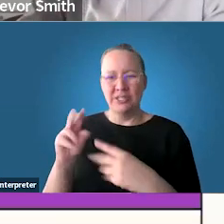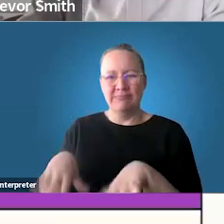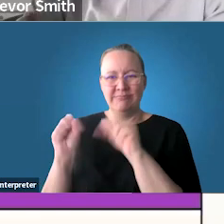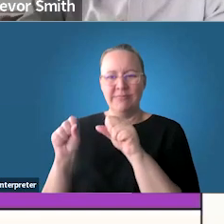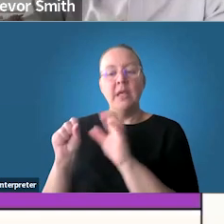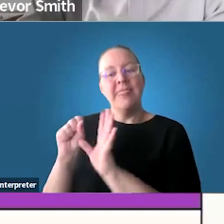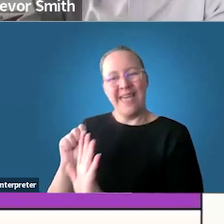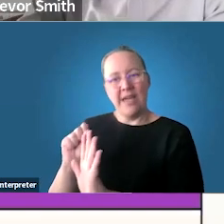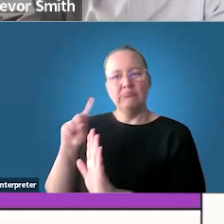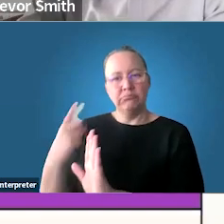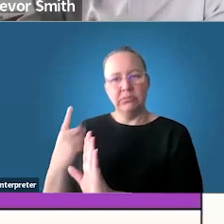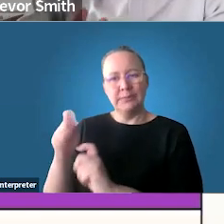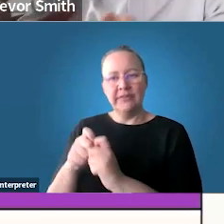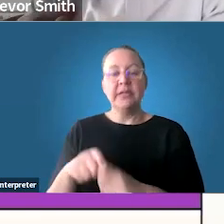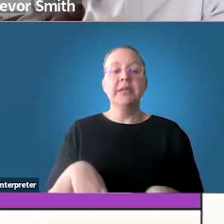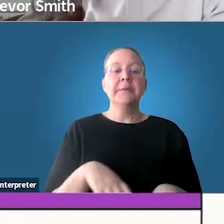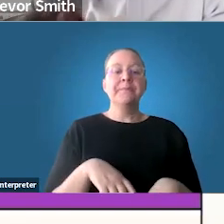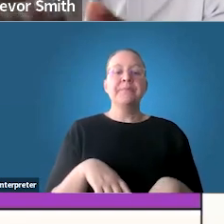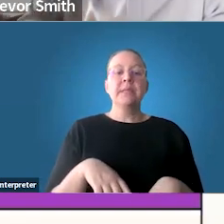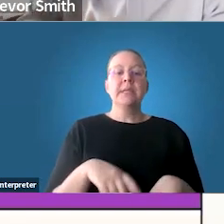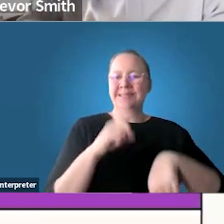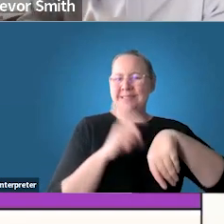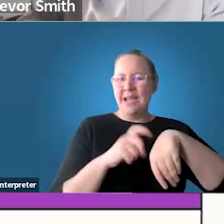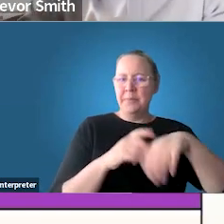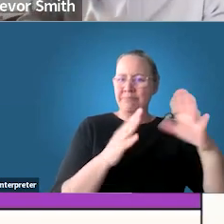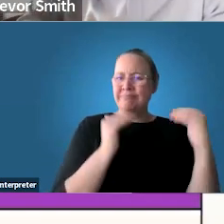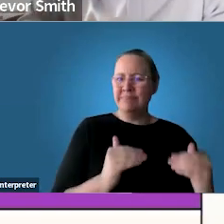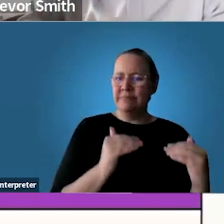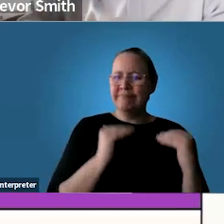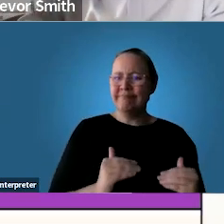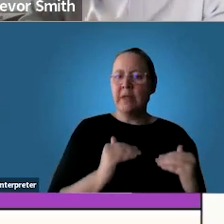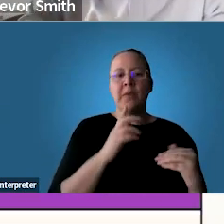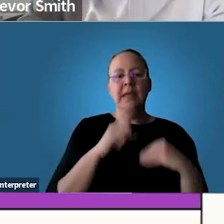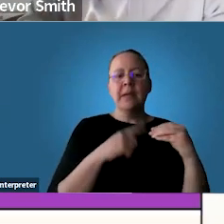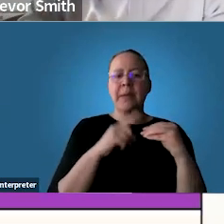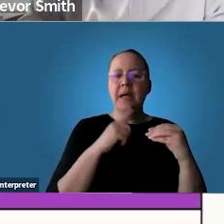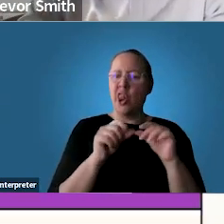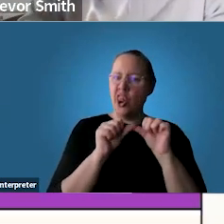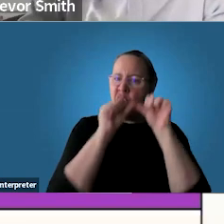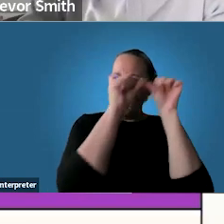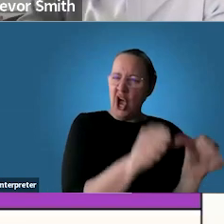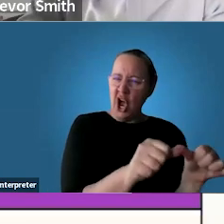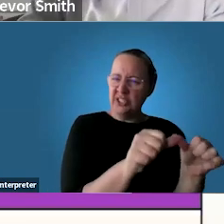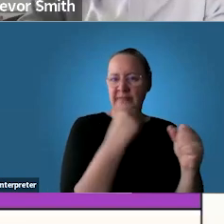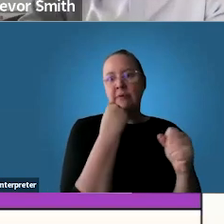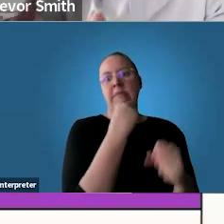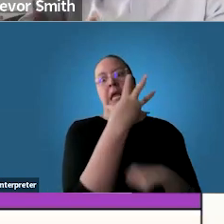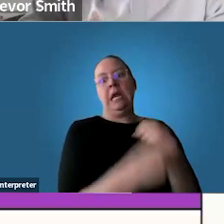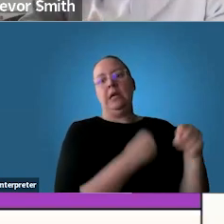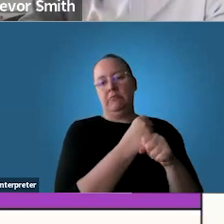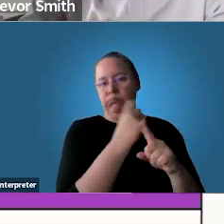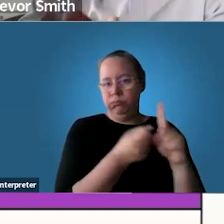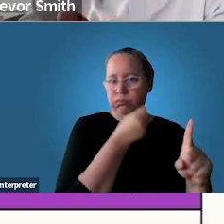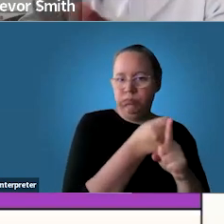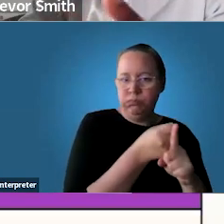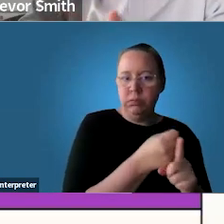time frame. Narrative change, think we generally think about it on a longer term timeline, decades.